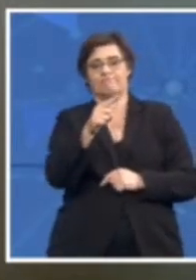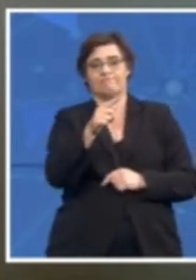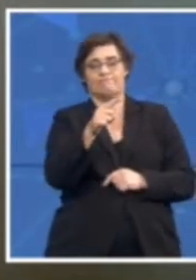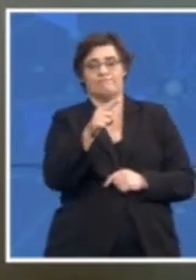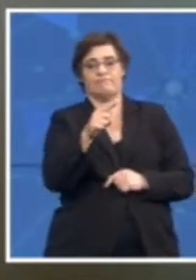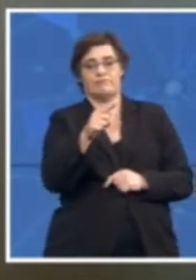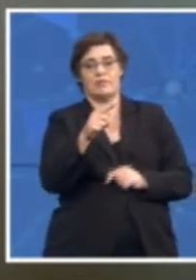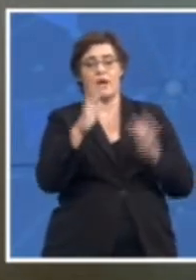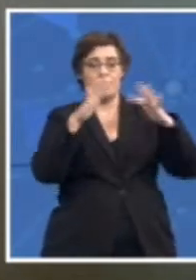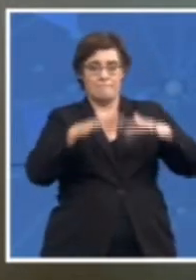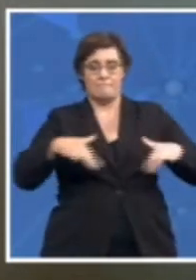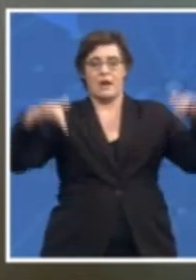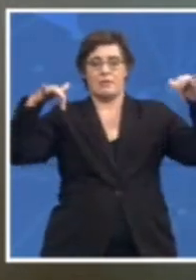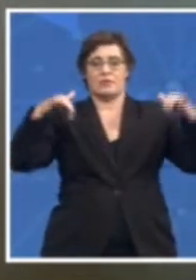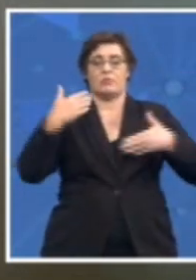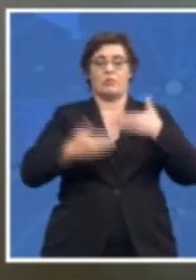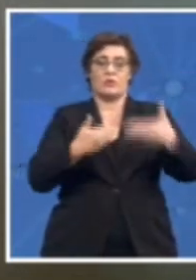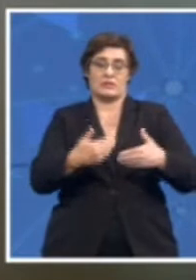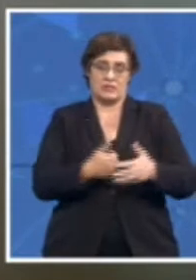This could take